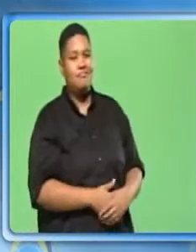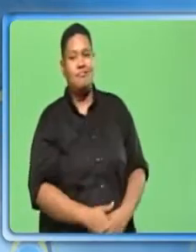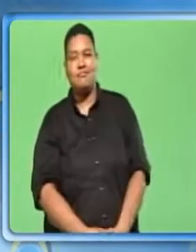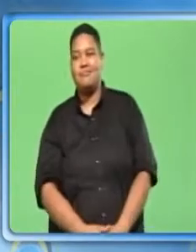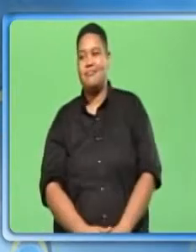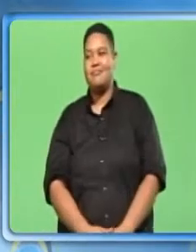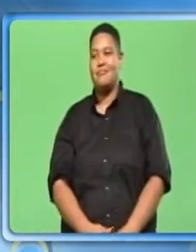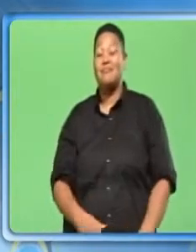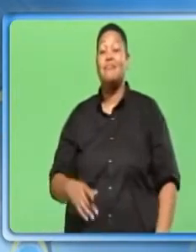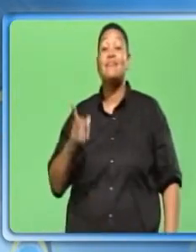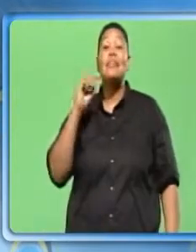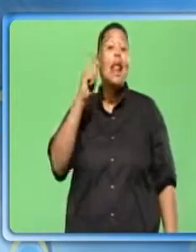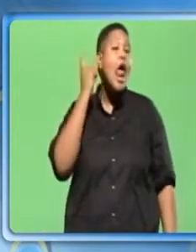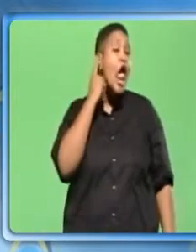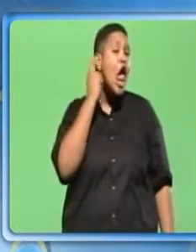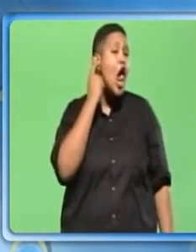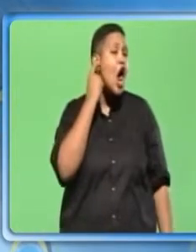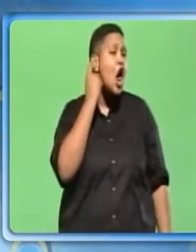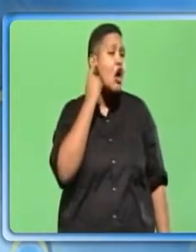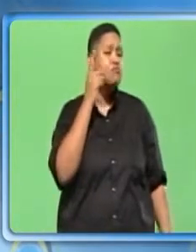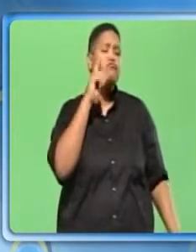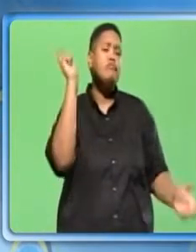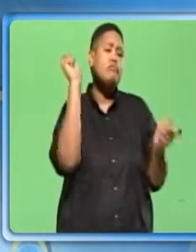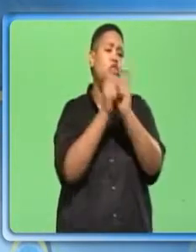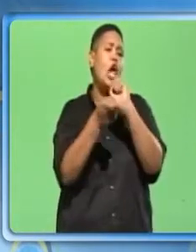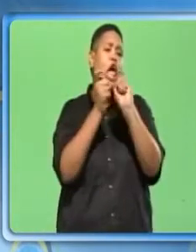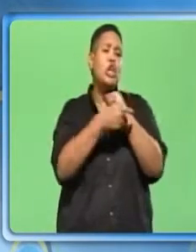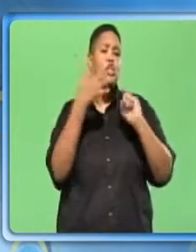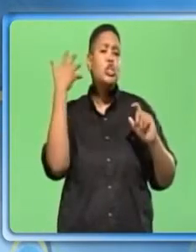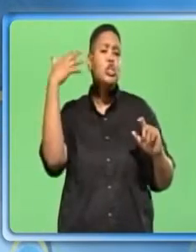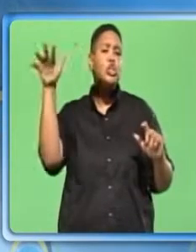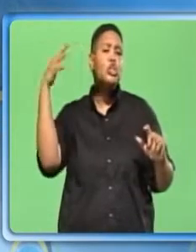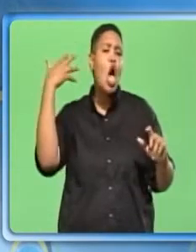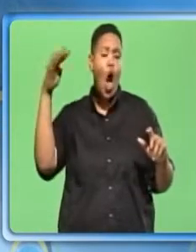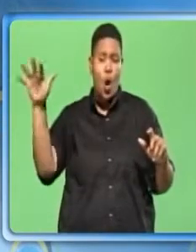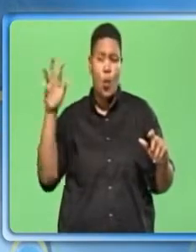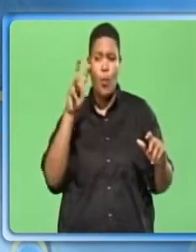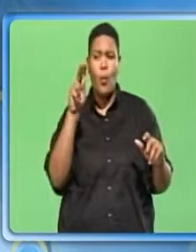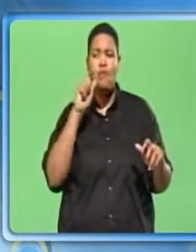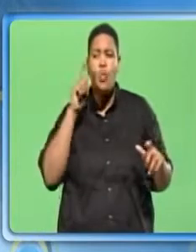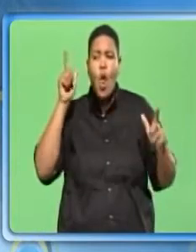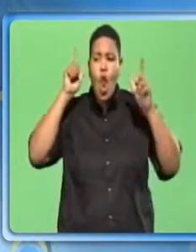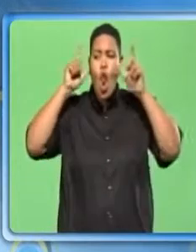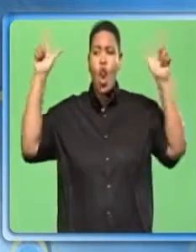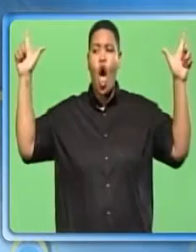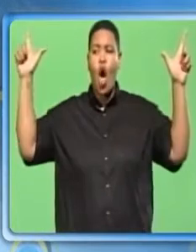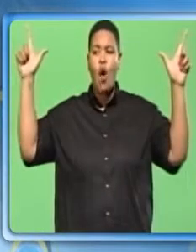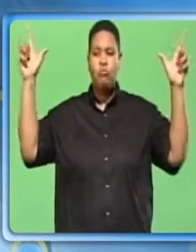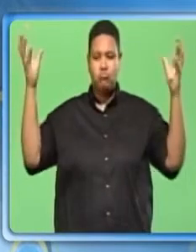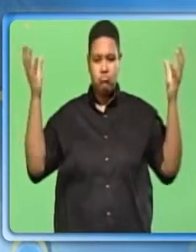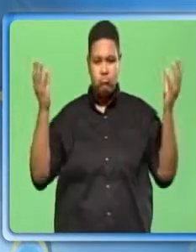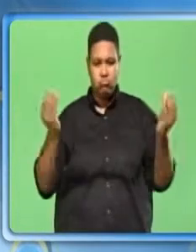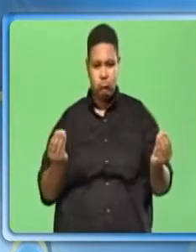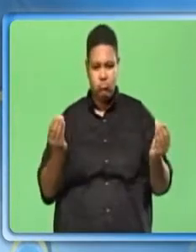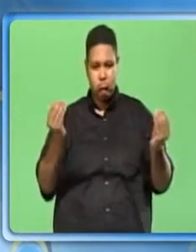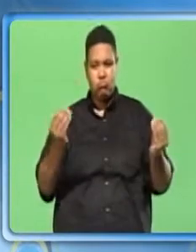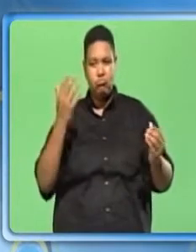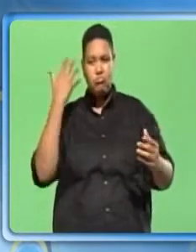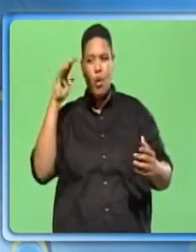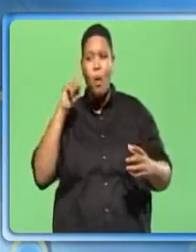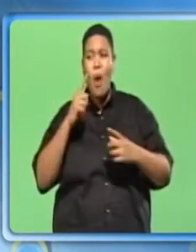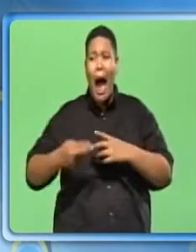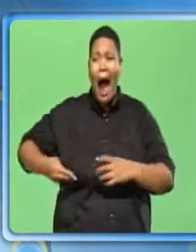The receptors in the ear detect changes in sound waves to establish loud and soft sounds, as well as high and